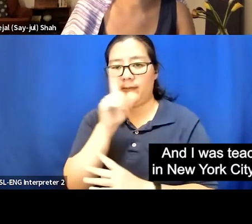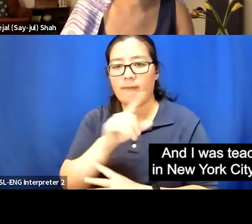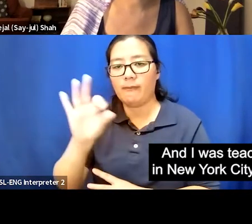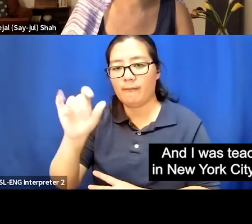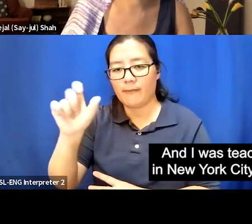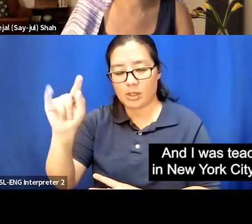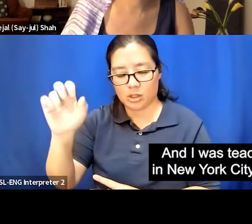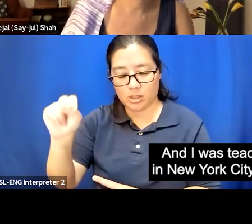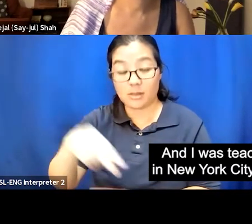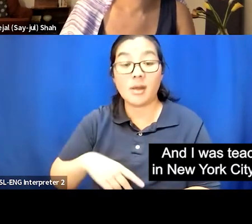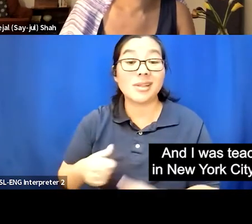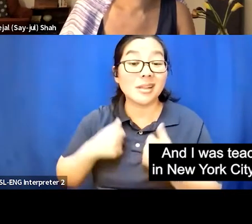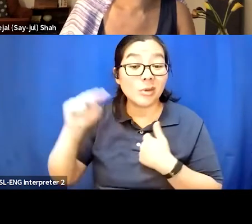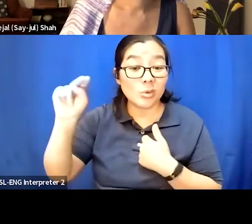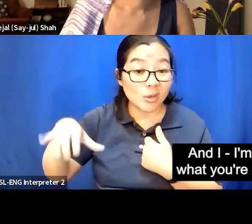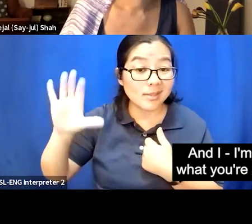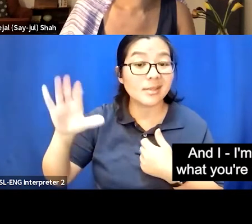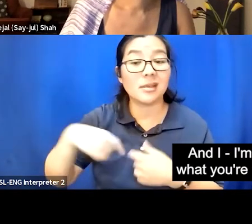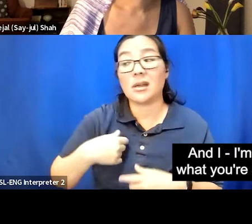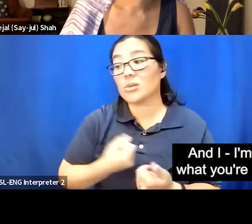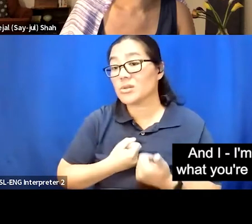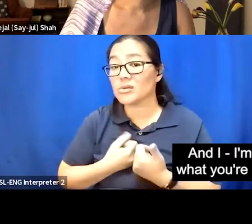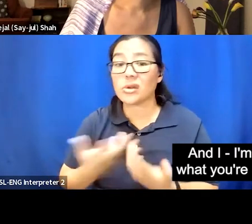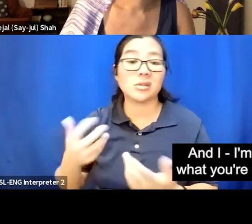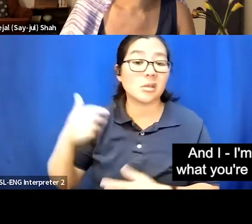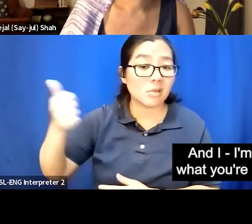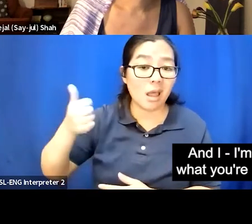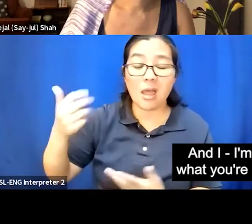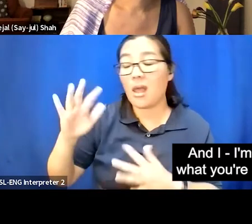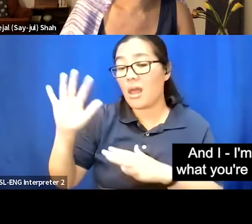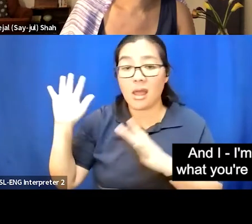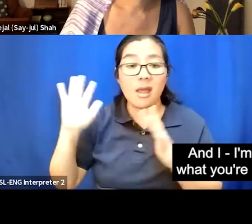and I was exhausted. And